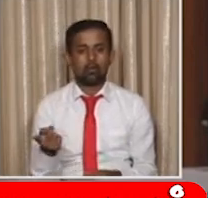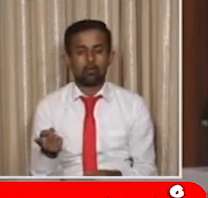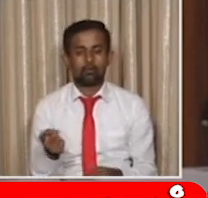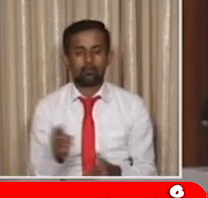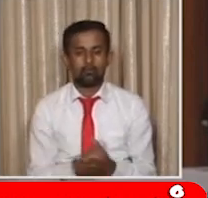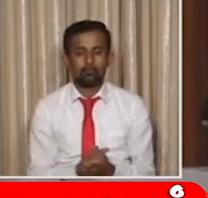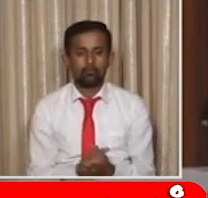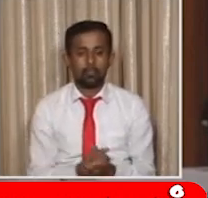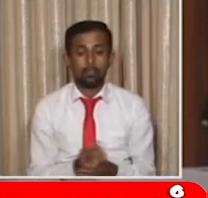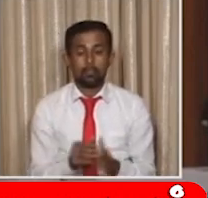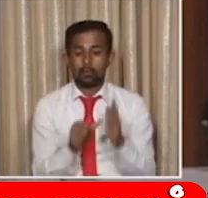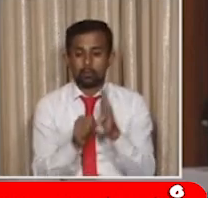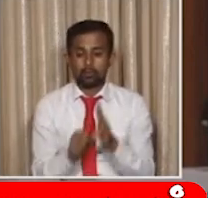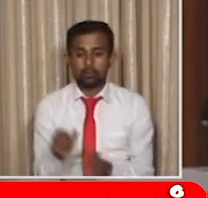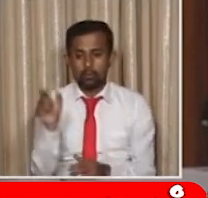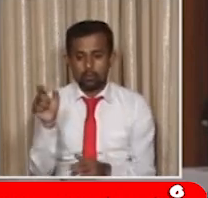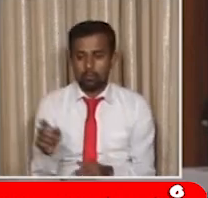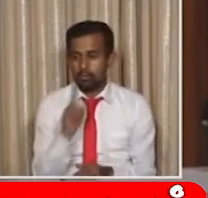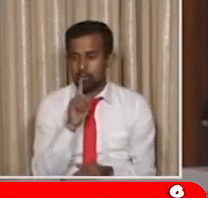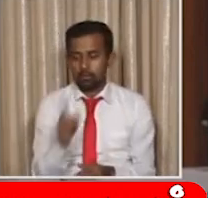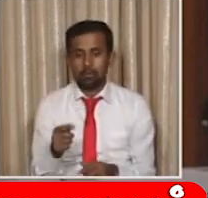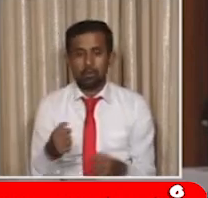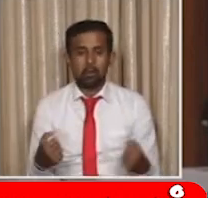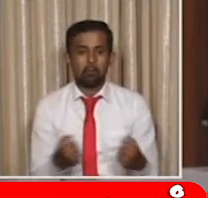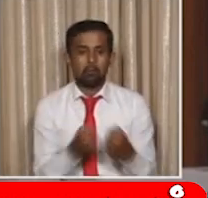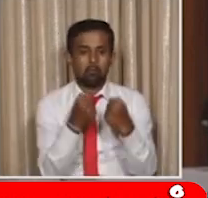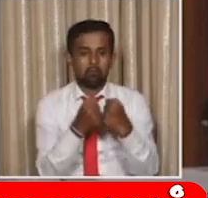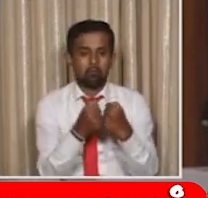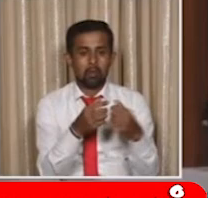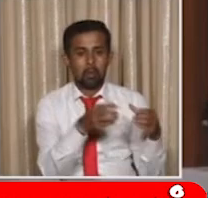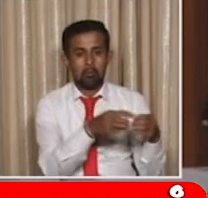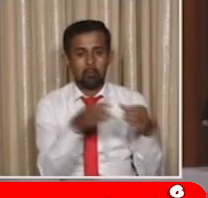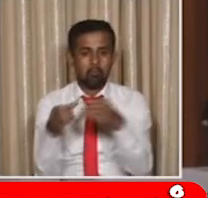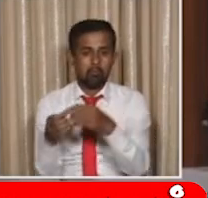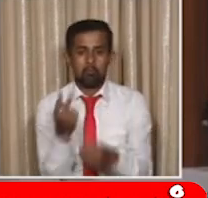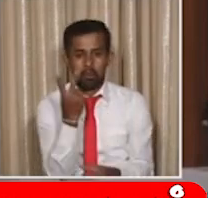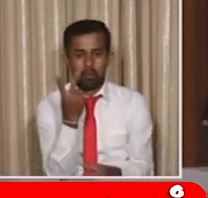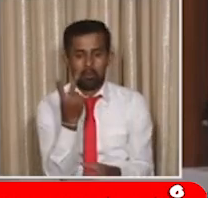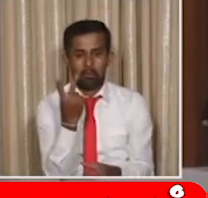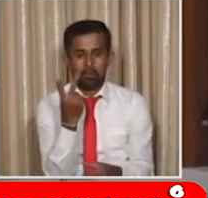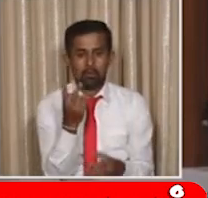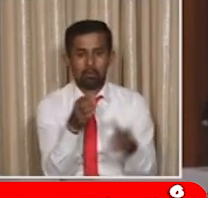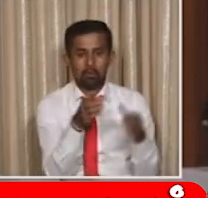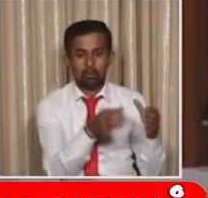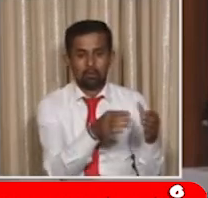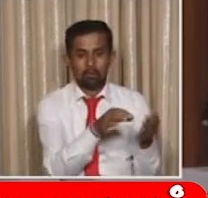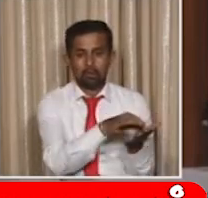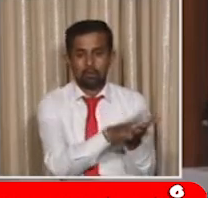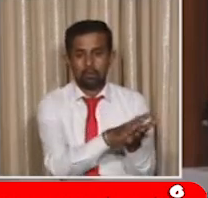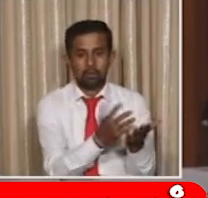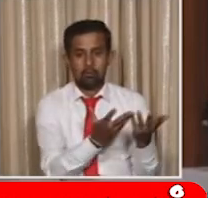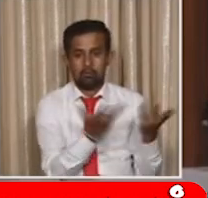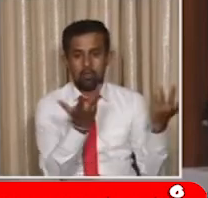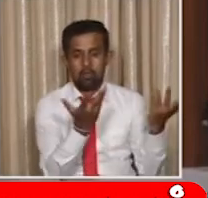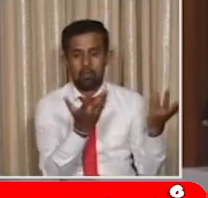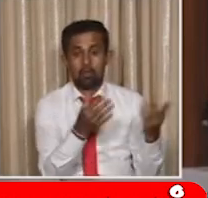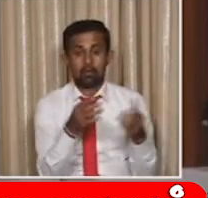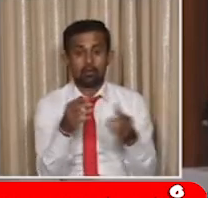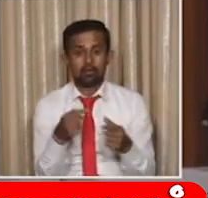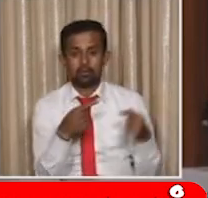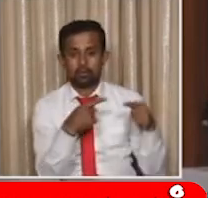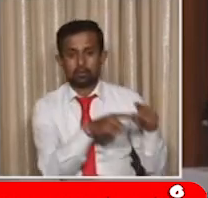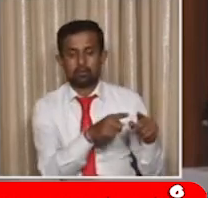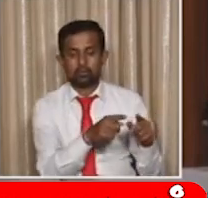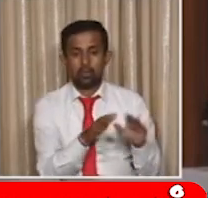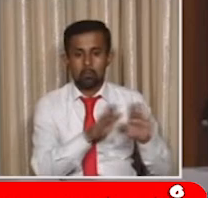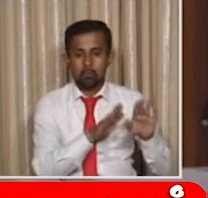there were two sides to a conflict. One side can't decide, one side can't control the proceedings. That is